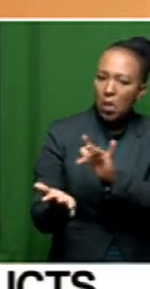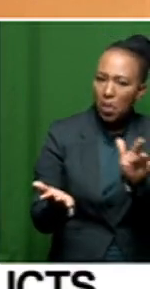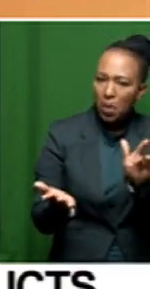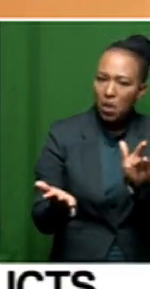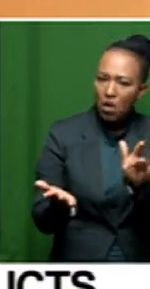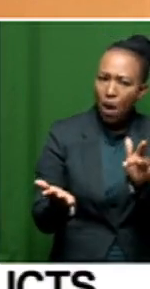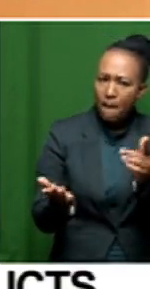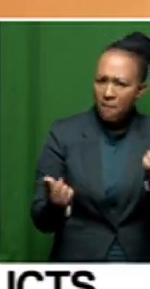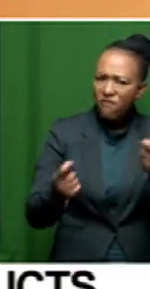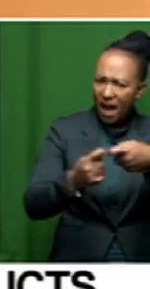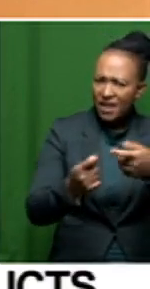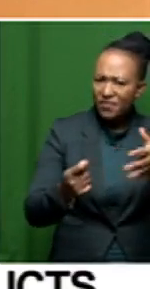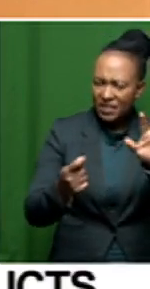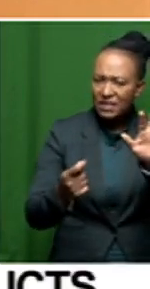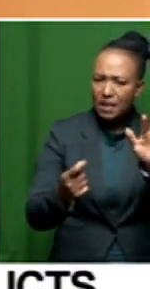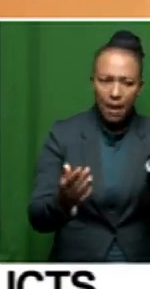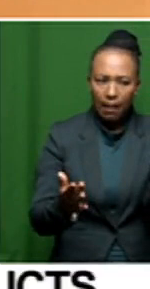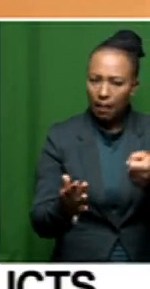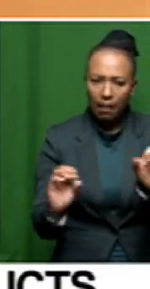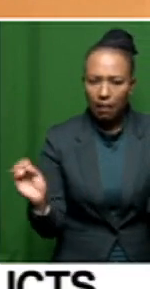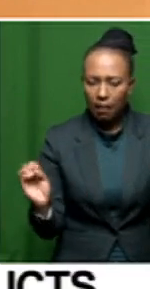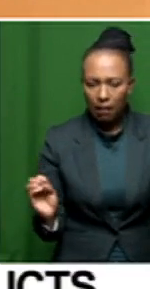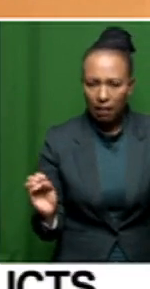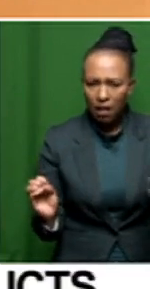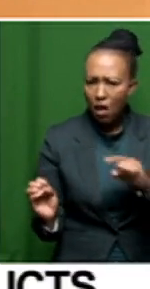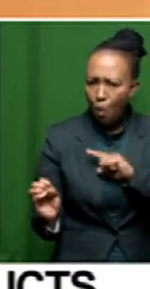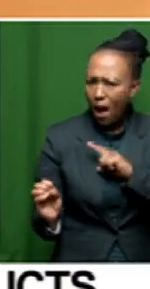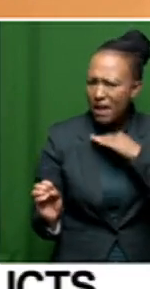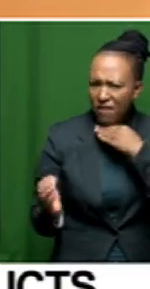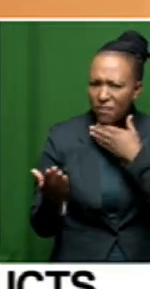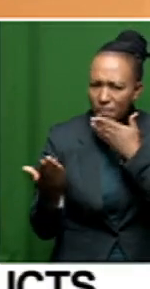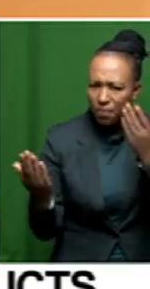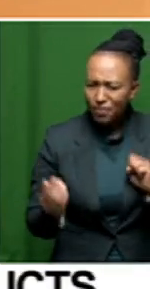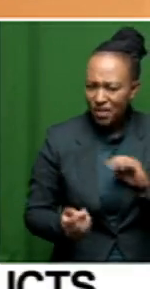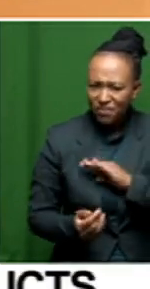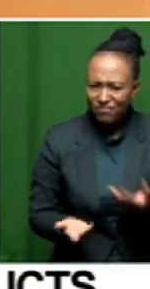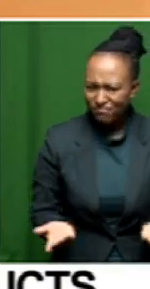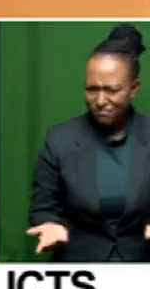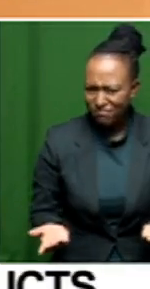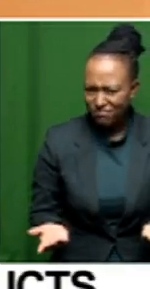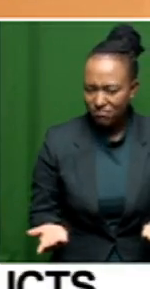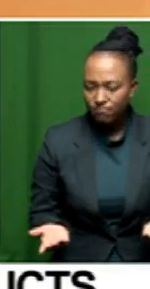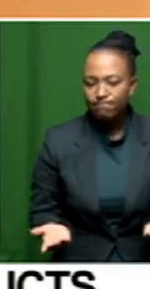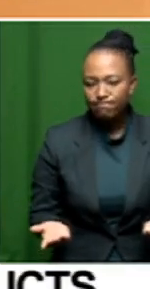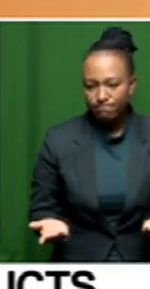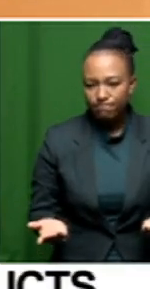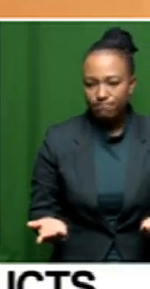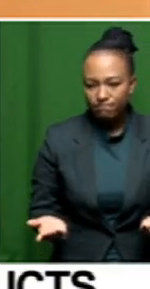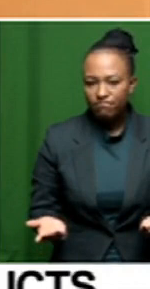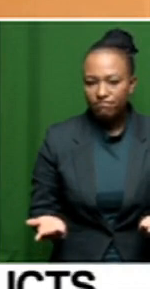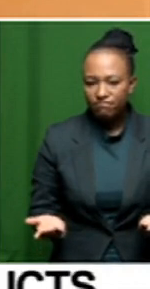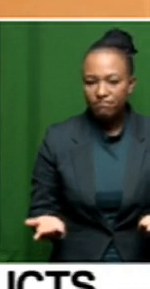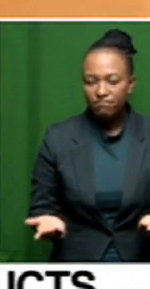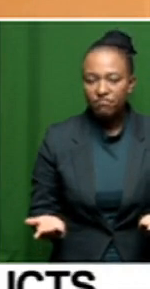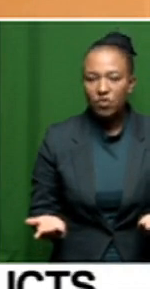been funded, why we're having a shortage of staff? So those are the